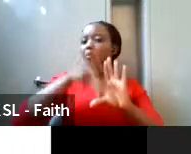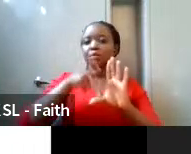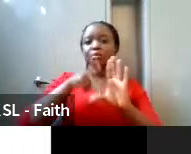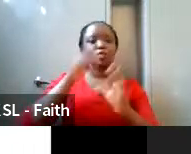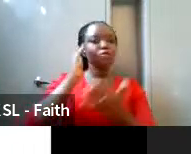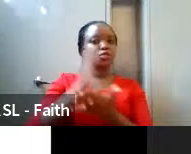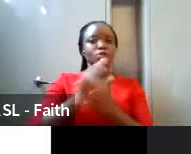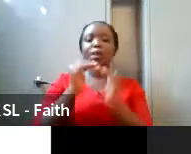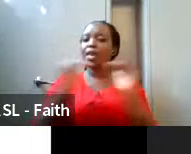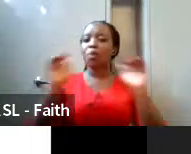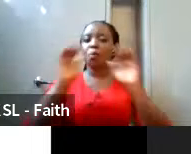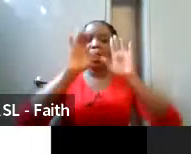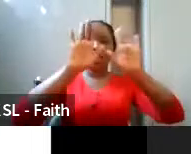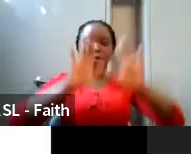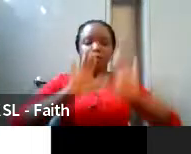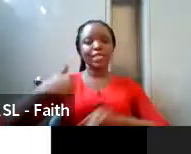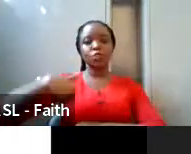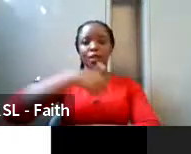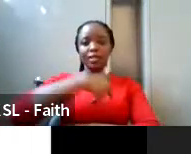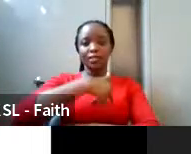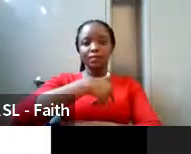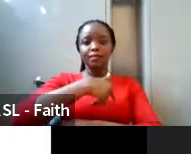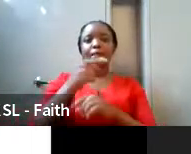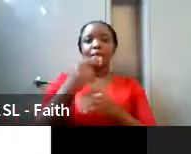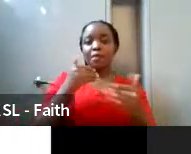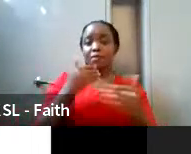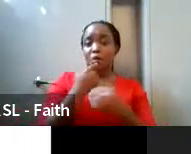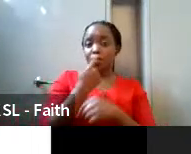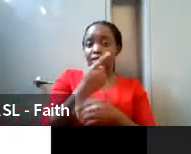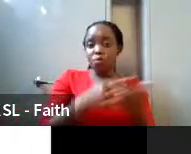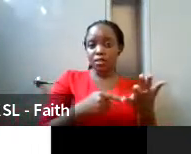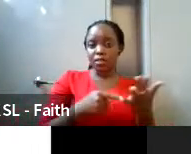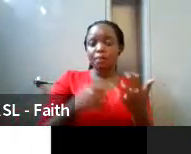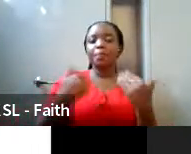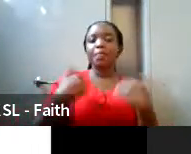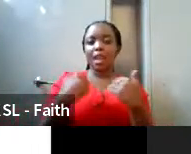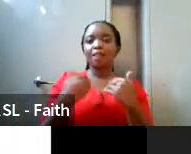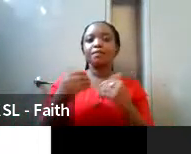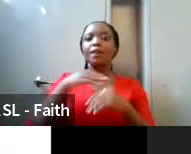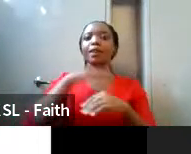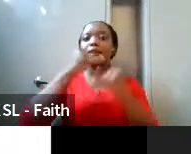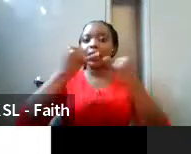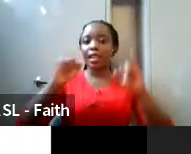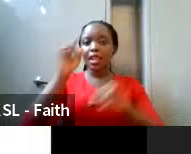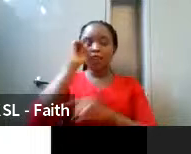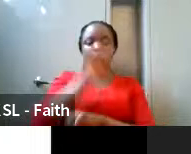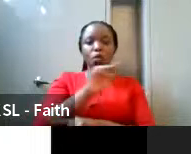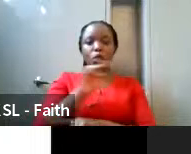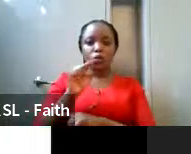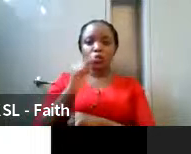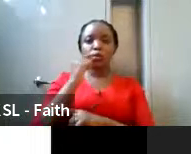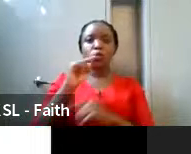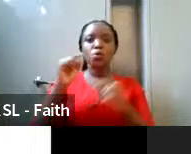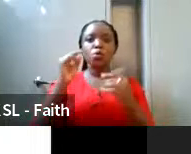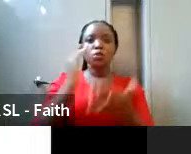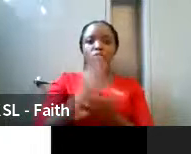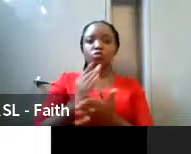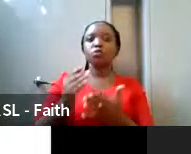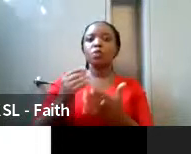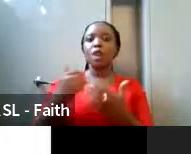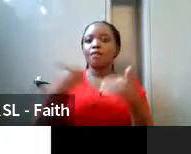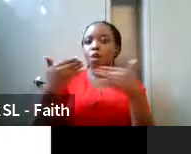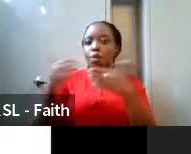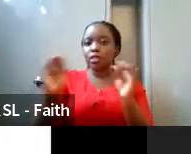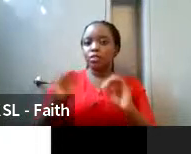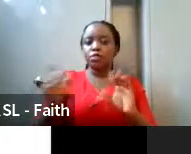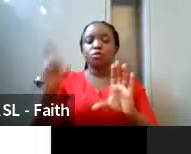equally important to us. As mentioned, there is an upcoming deadline for those who were not able to get a chance to